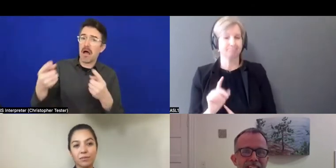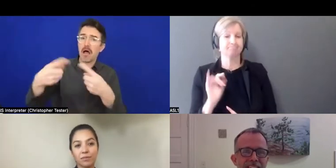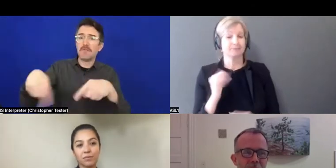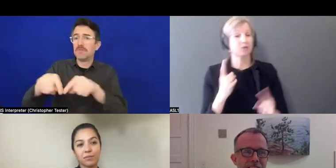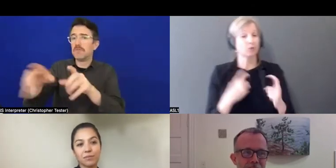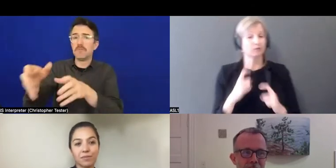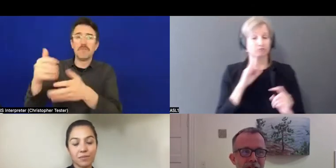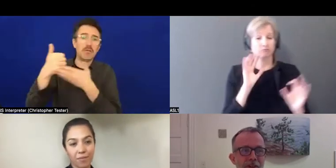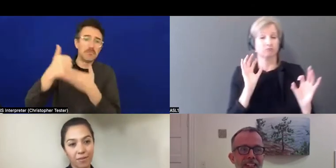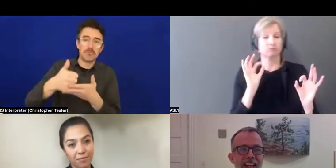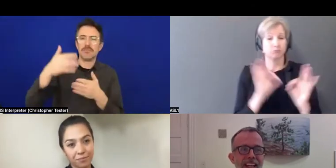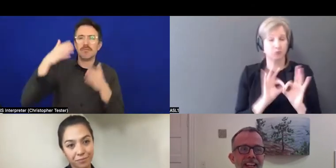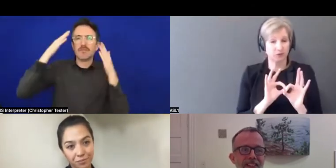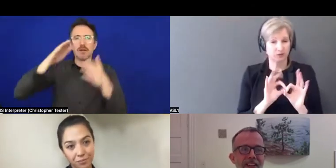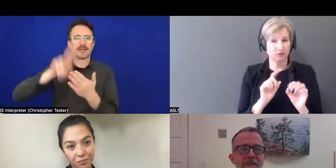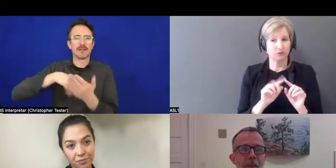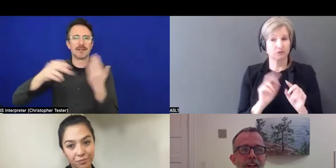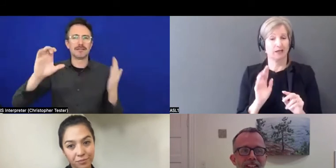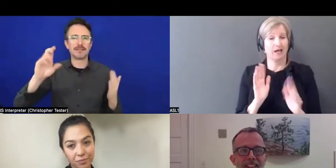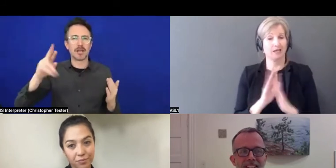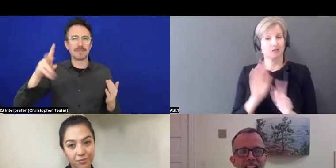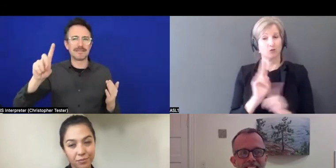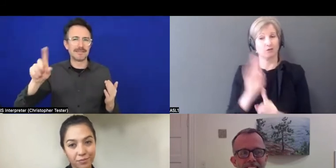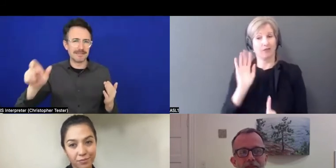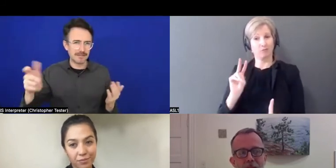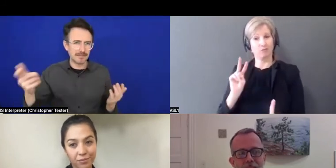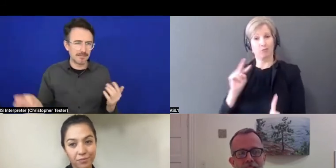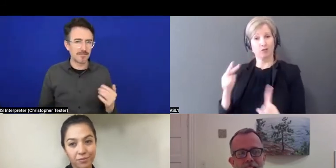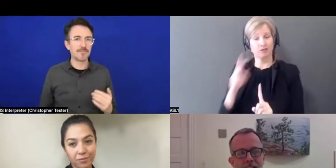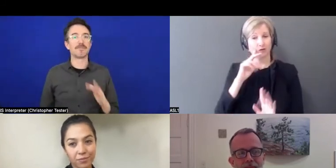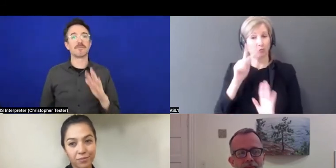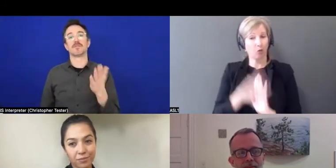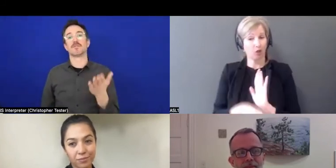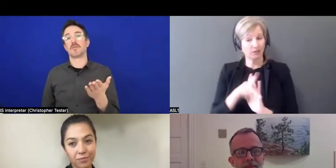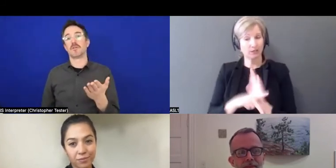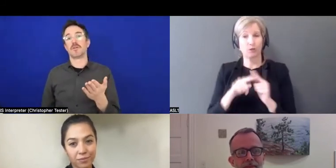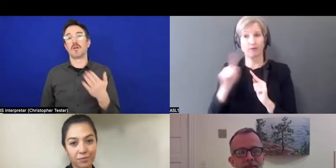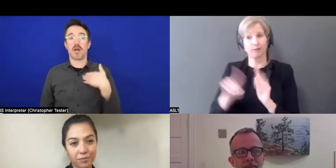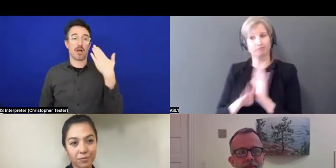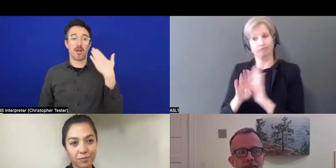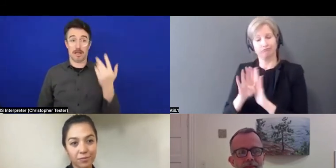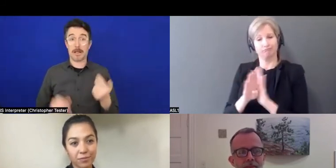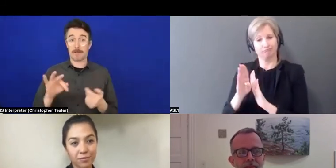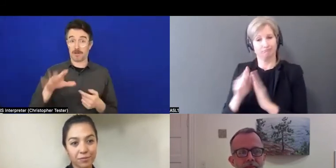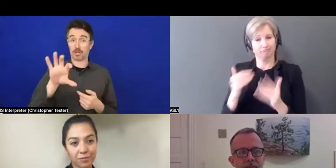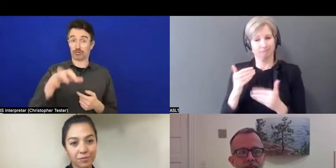question to ask using that lens of the policies as they are formulated.